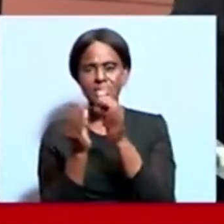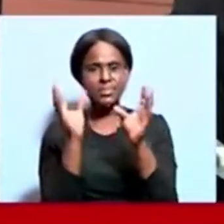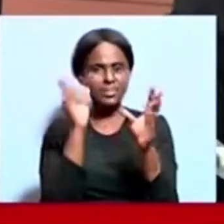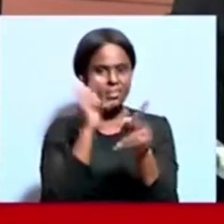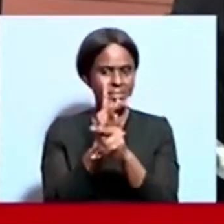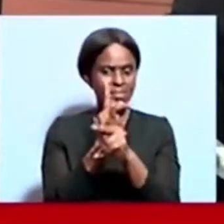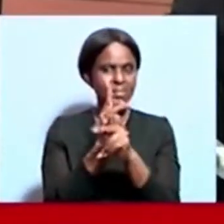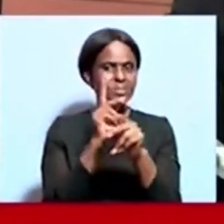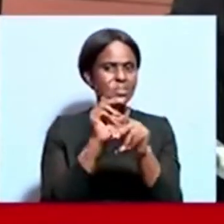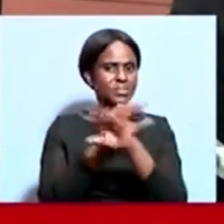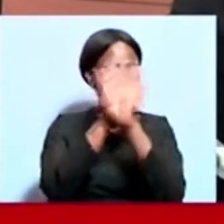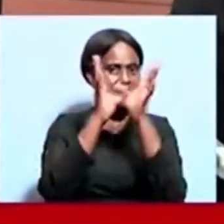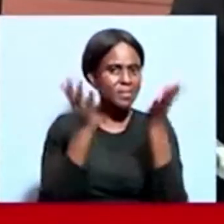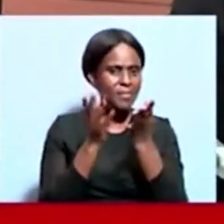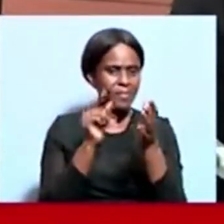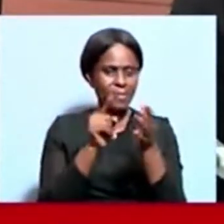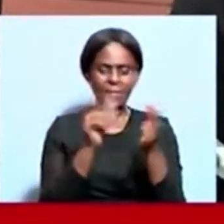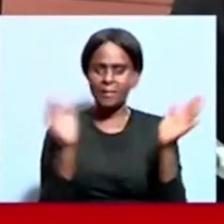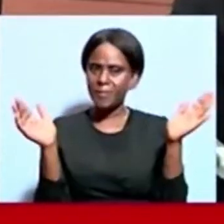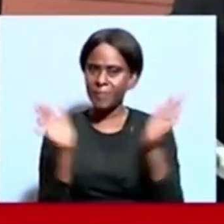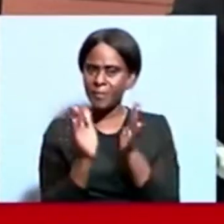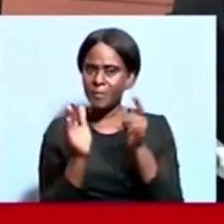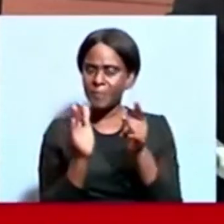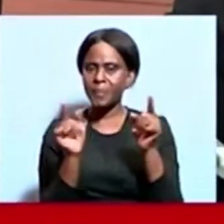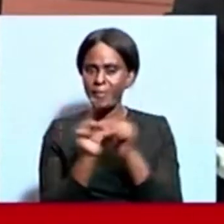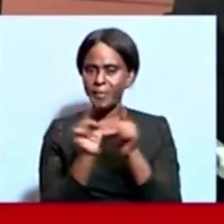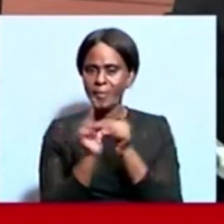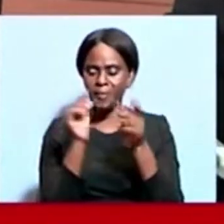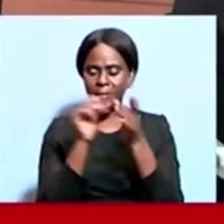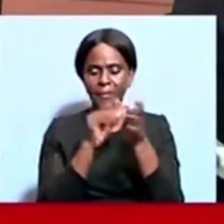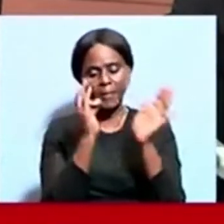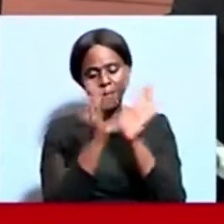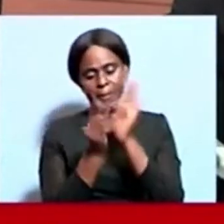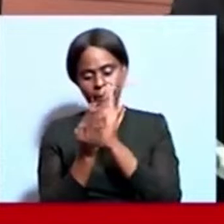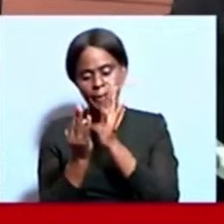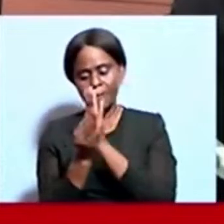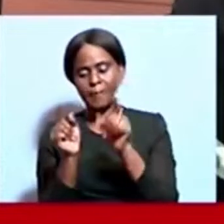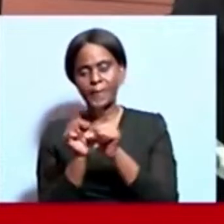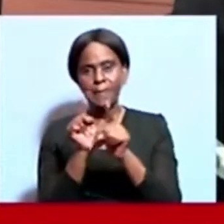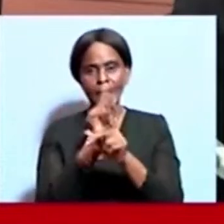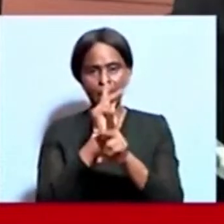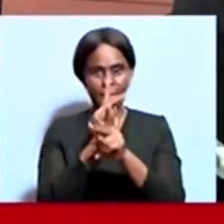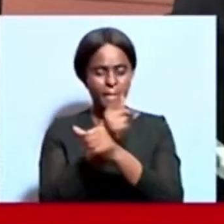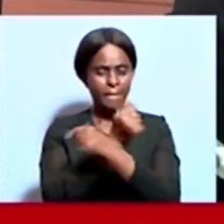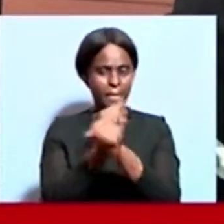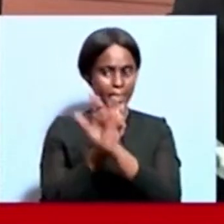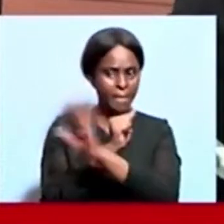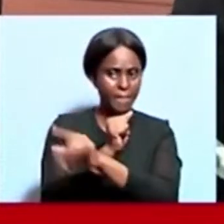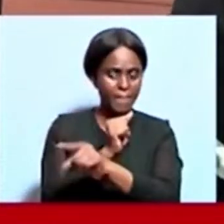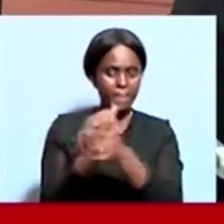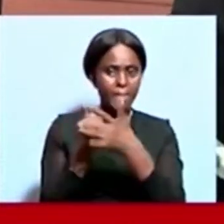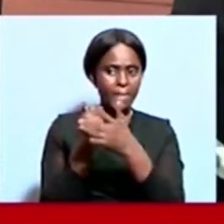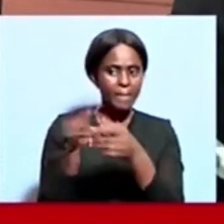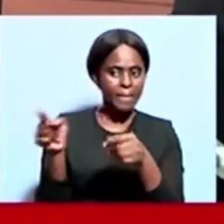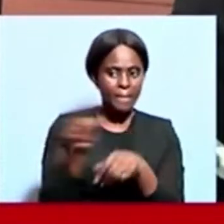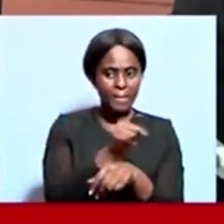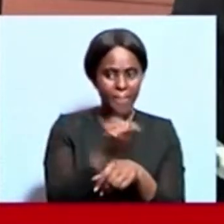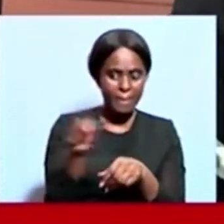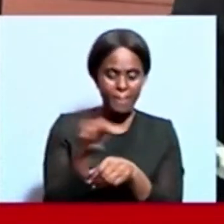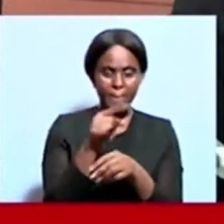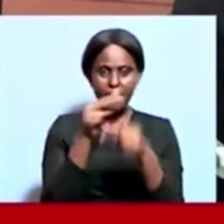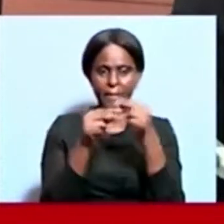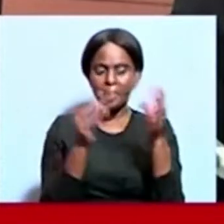Because to me, this is very small. And the files seem to be secured here. How were they